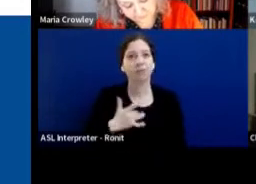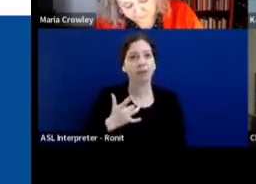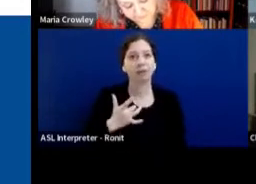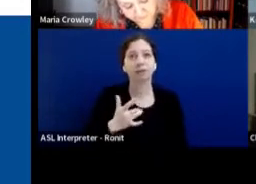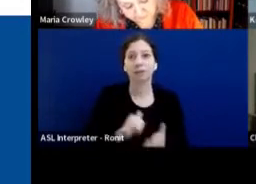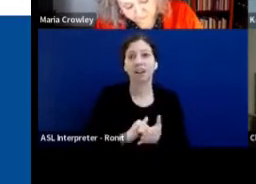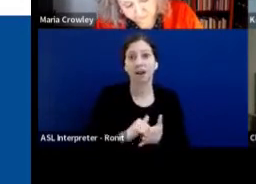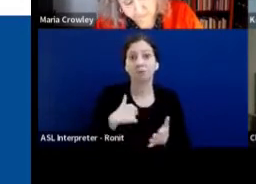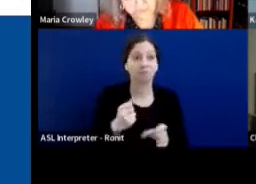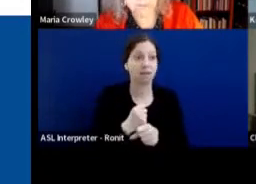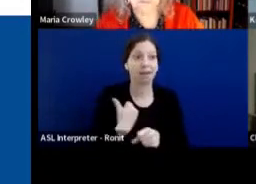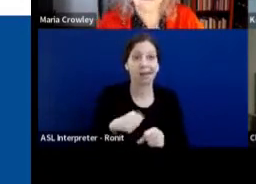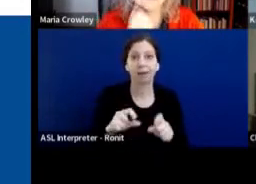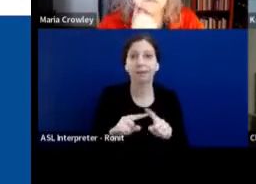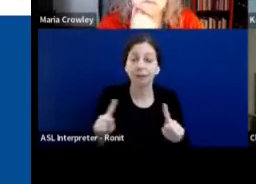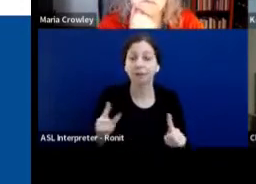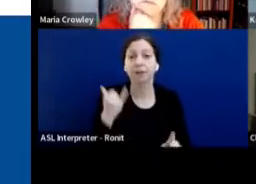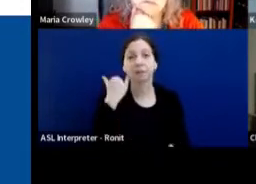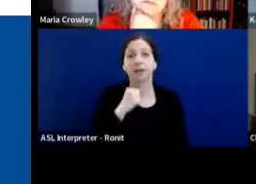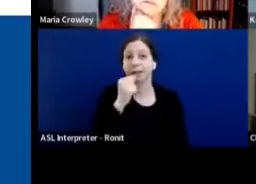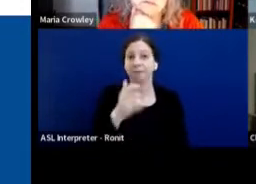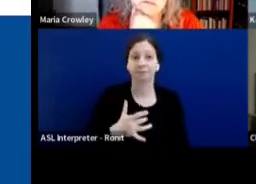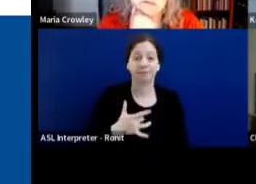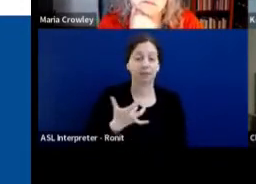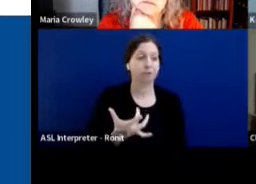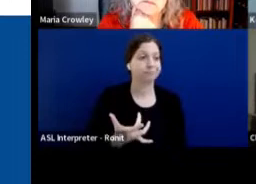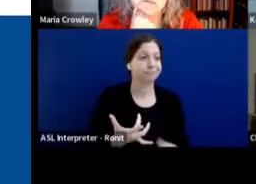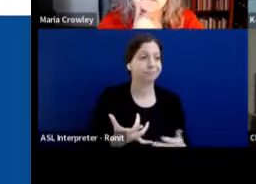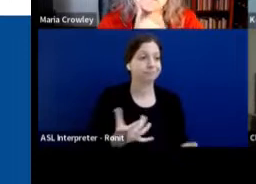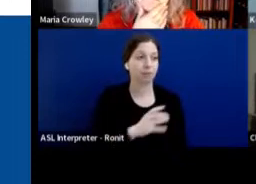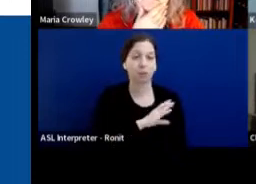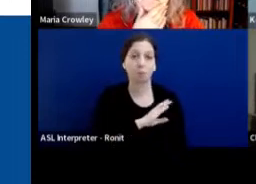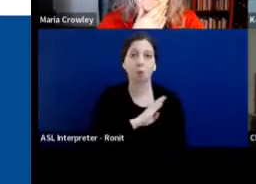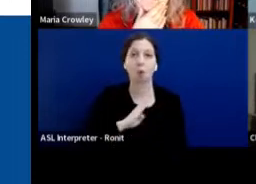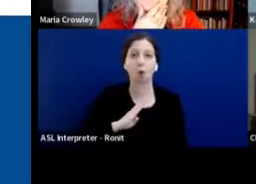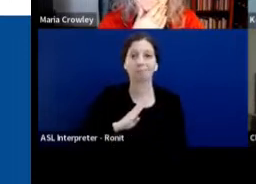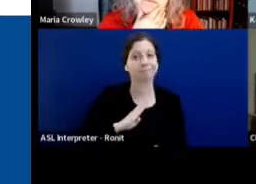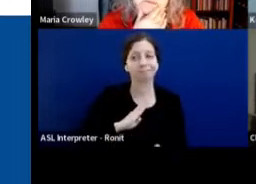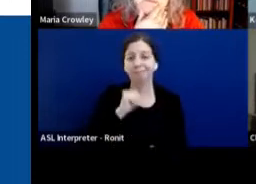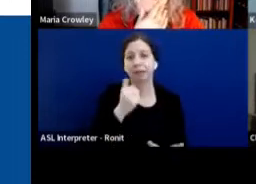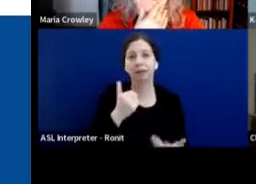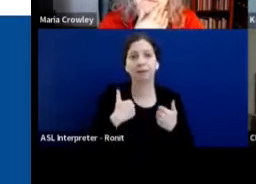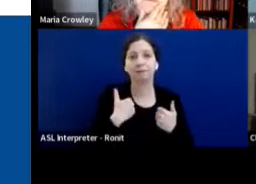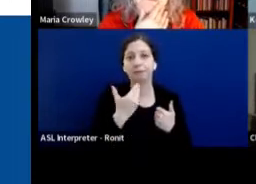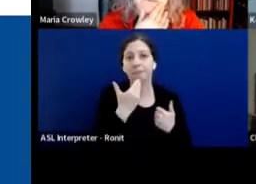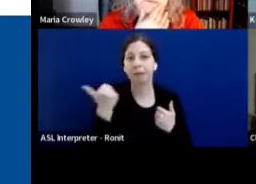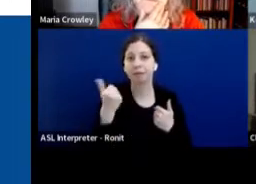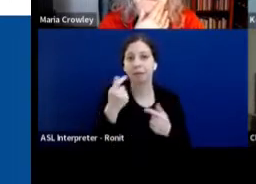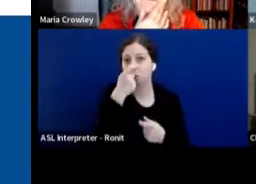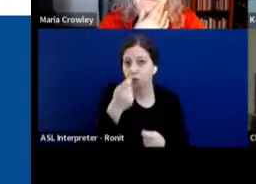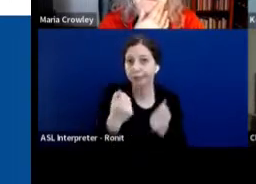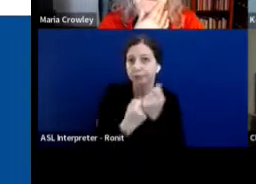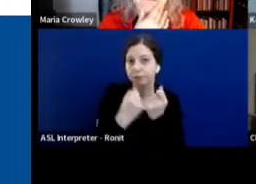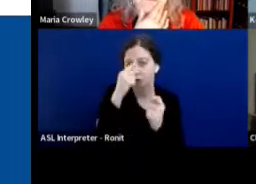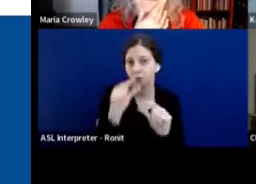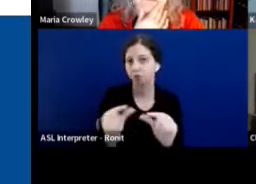was making any difference, if I did not feel the board had, the best interests of their group in mind,